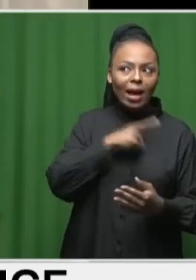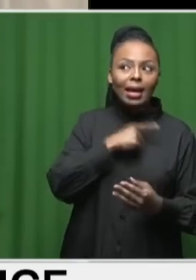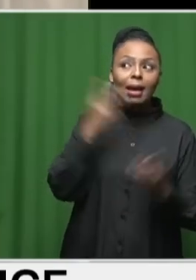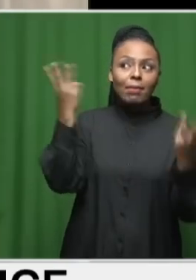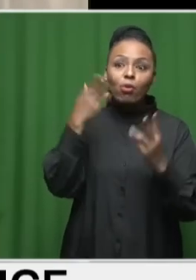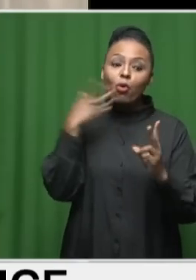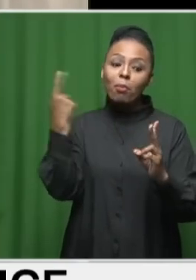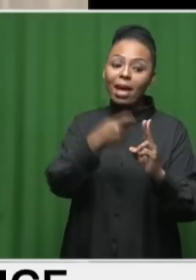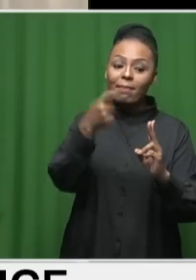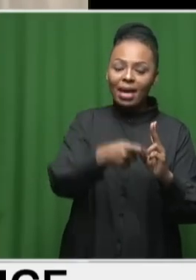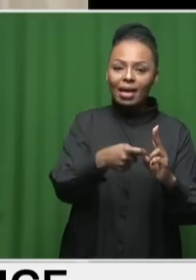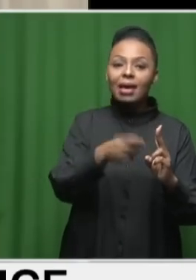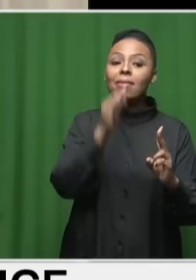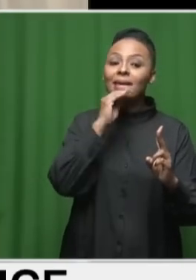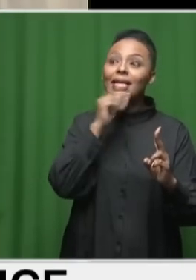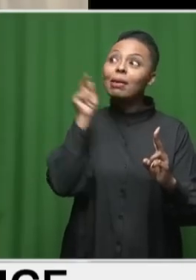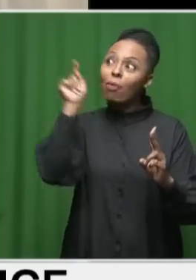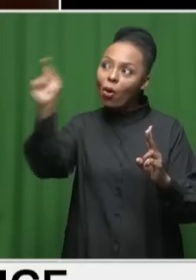Well,